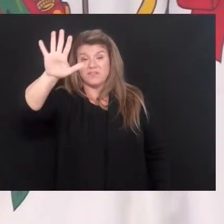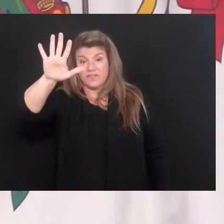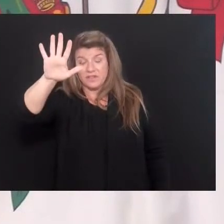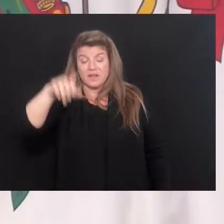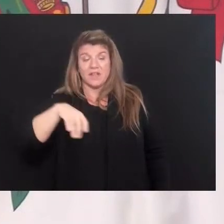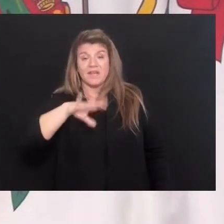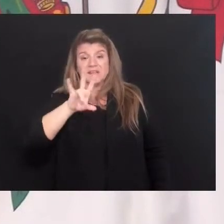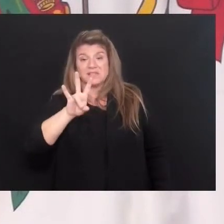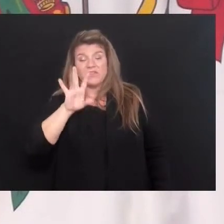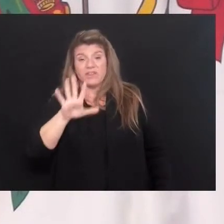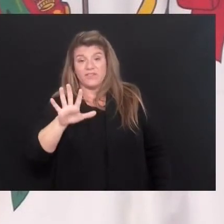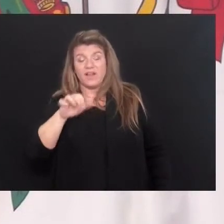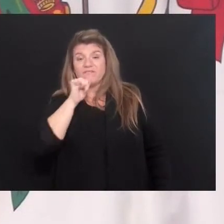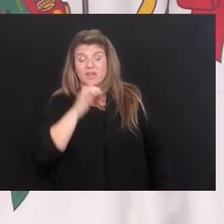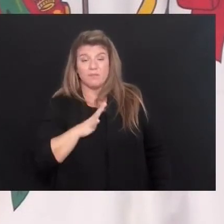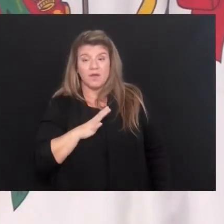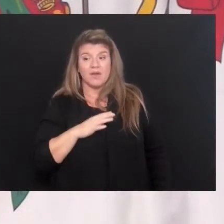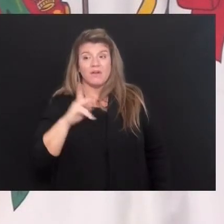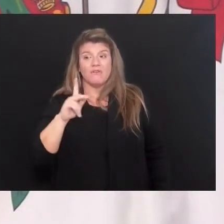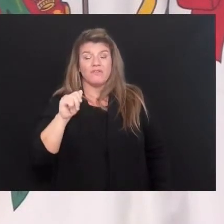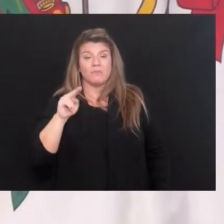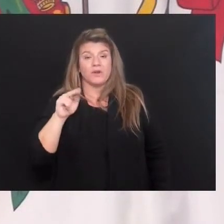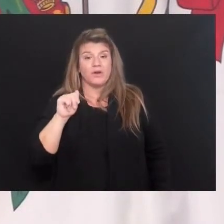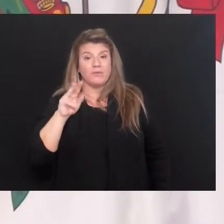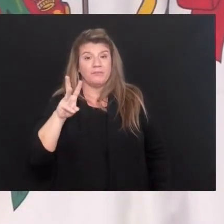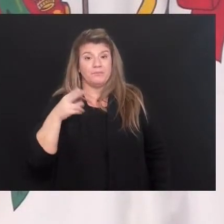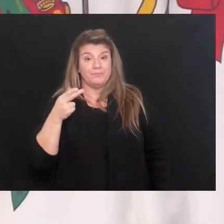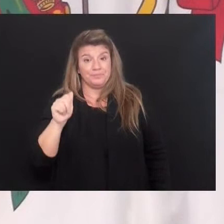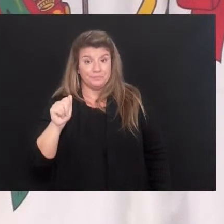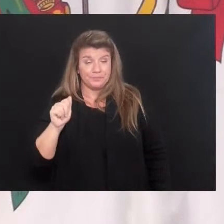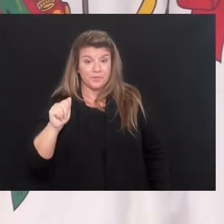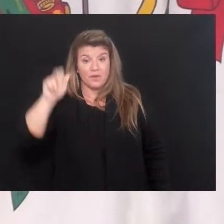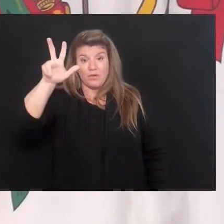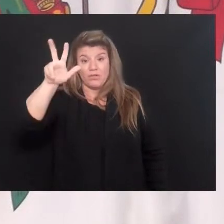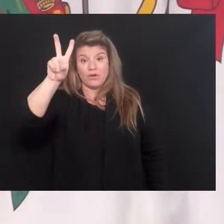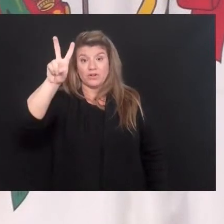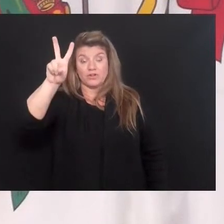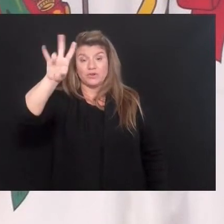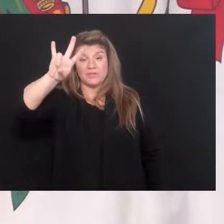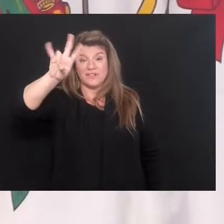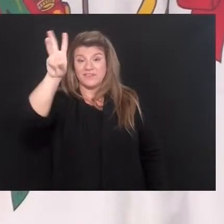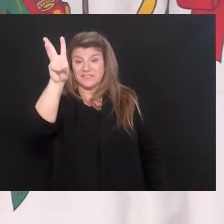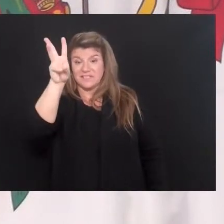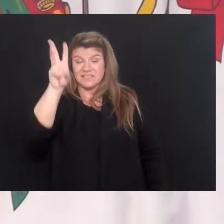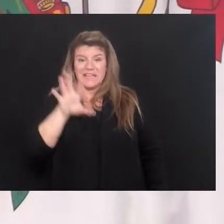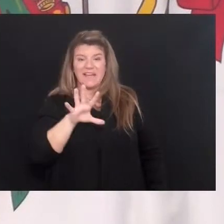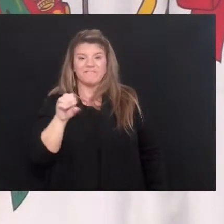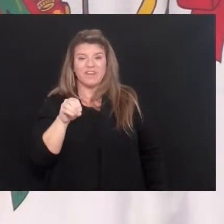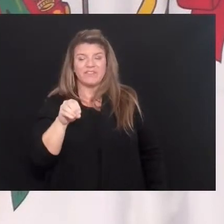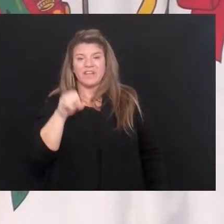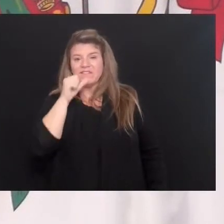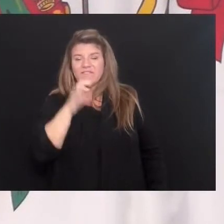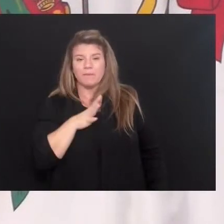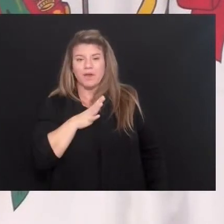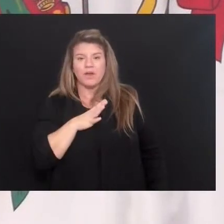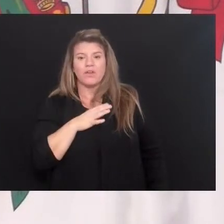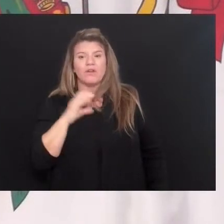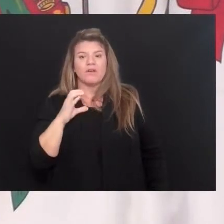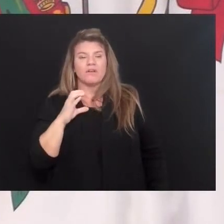death, a 75-year-old female from Kanawha County. The 3,276th death, a 50-year-old female